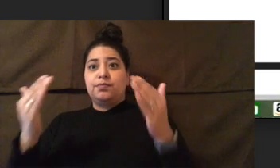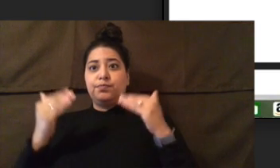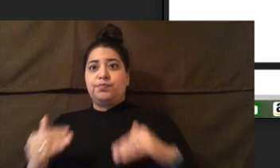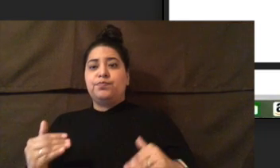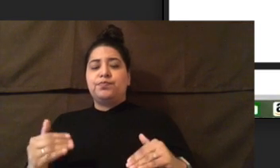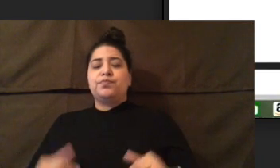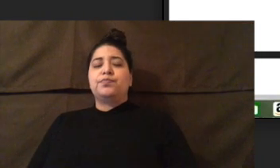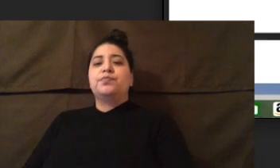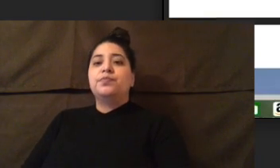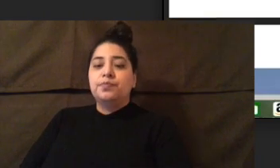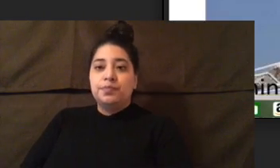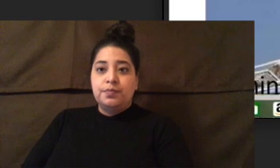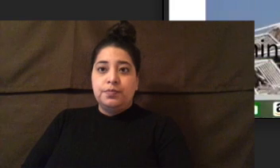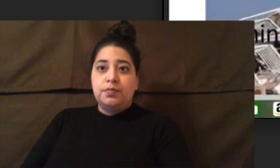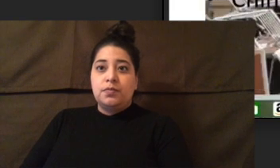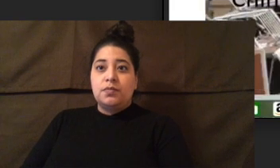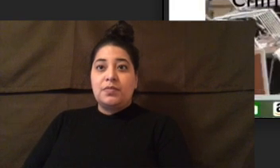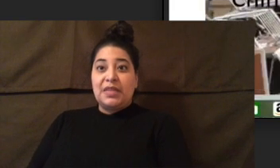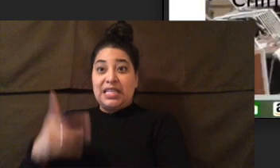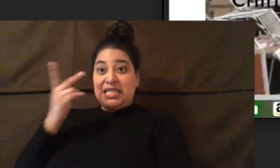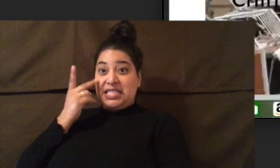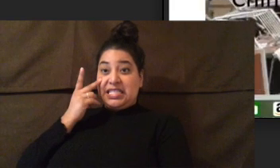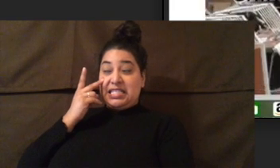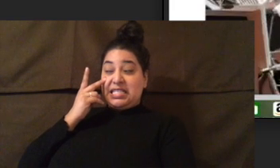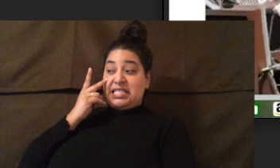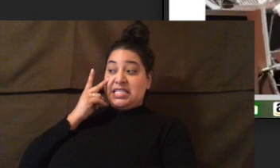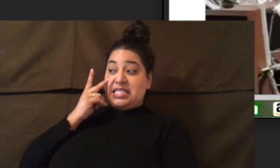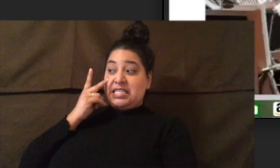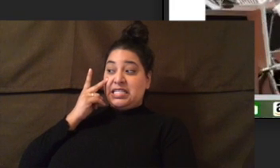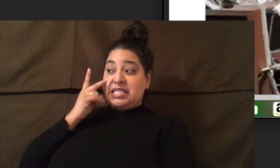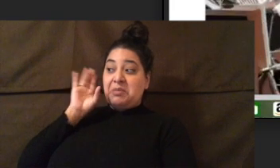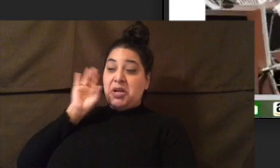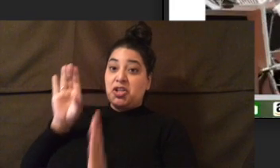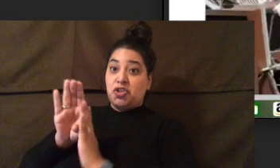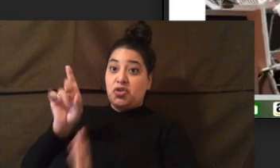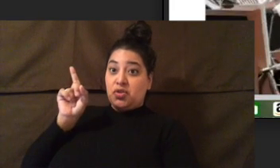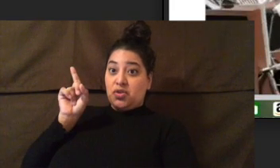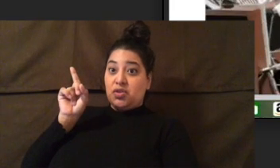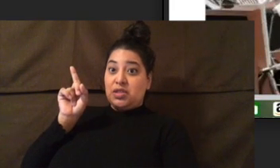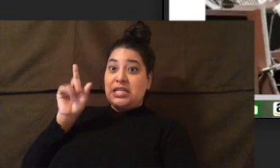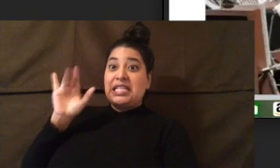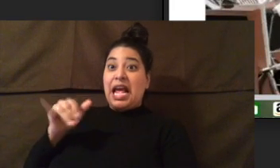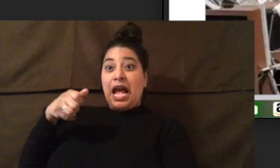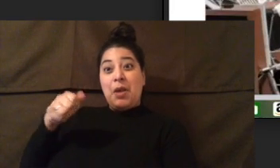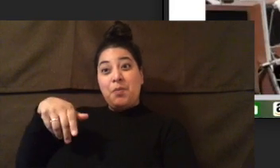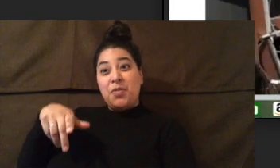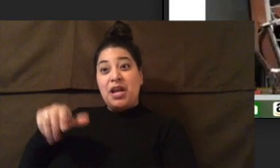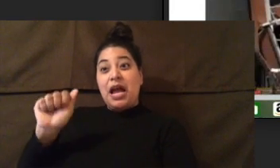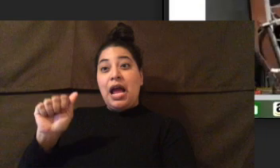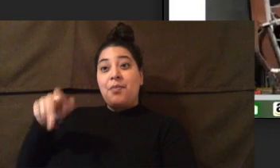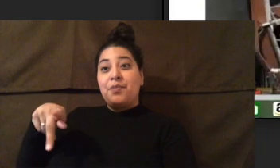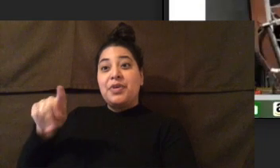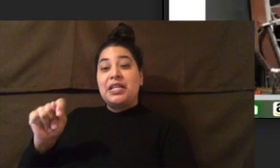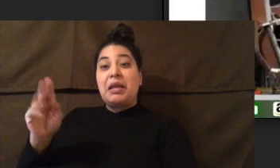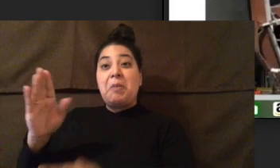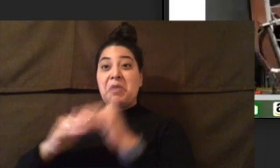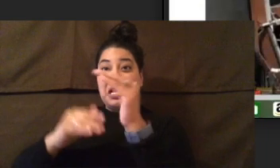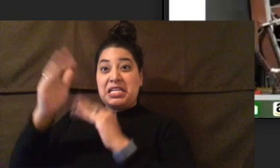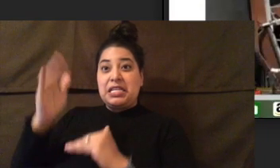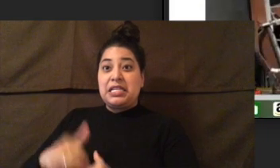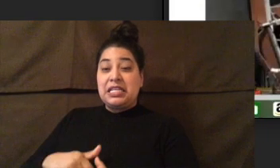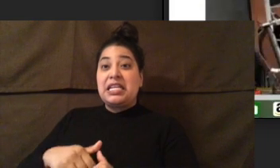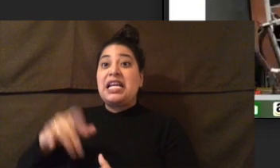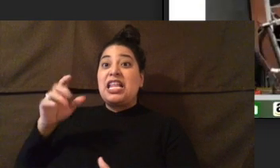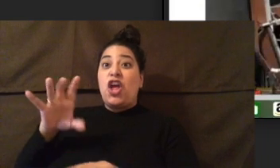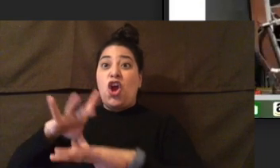In our next slide, we see the destruction of an apartment building. Now, I can only imagine how big the earthquake needed